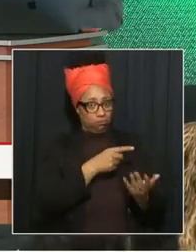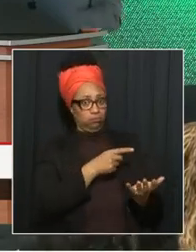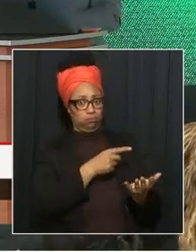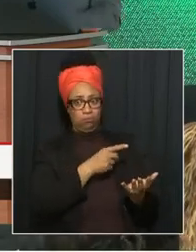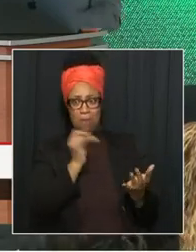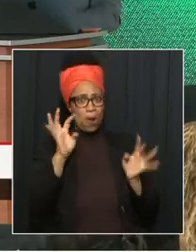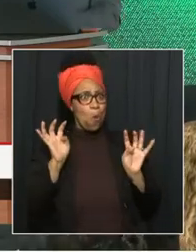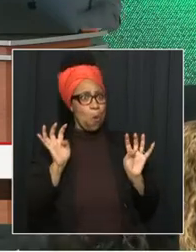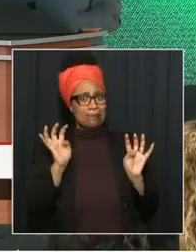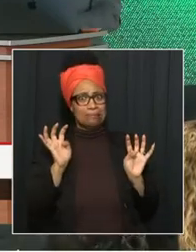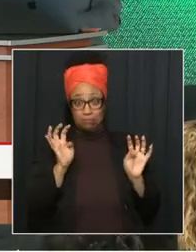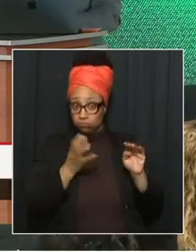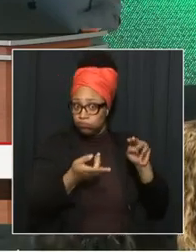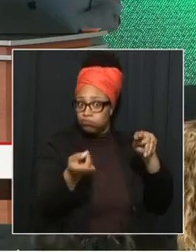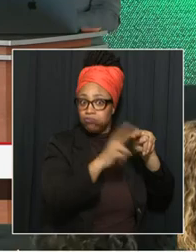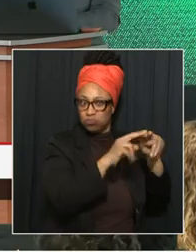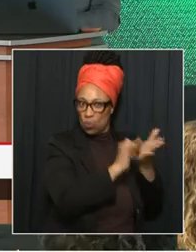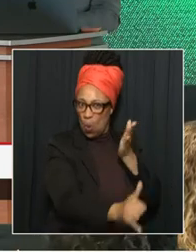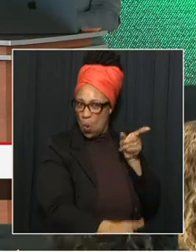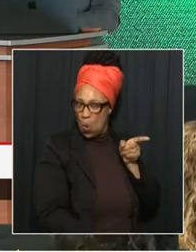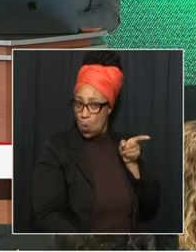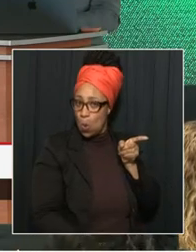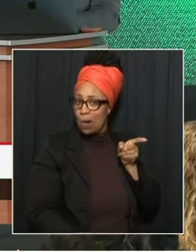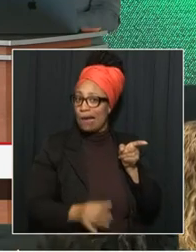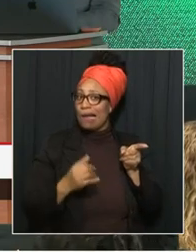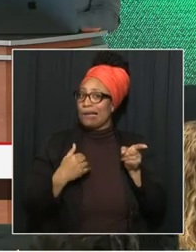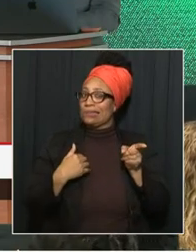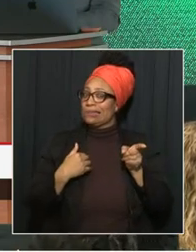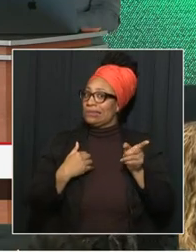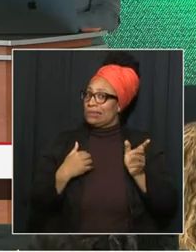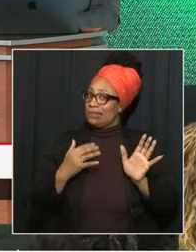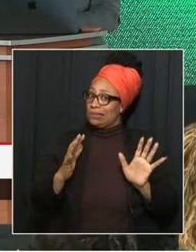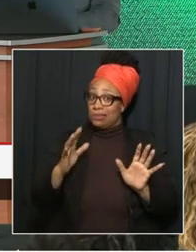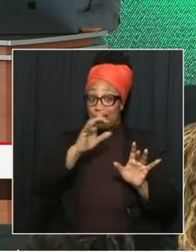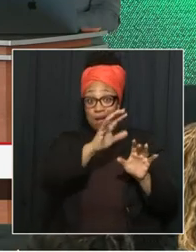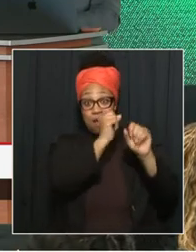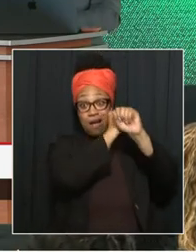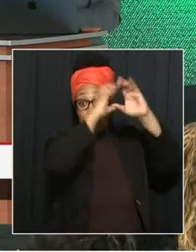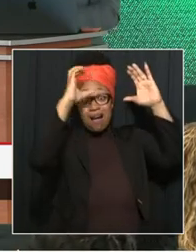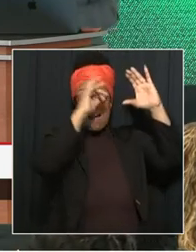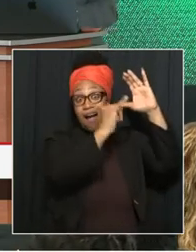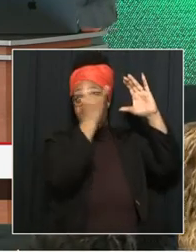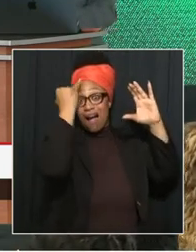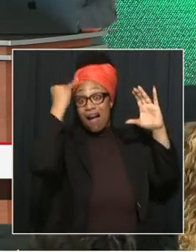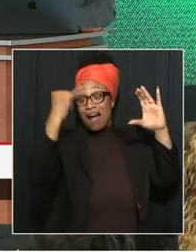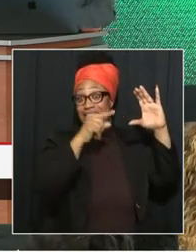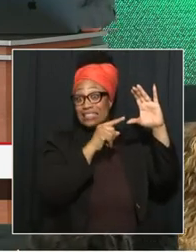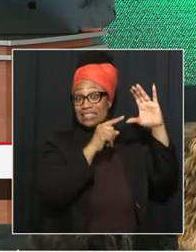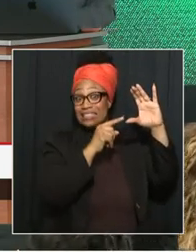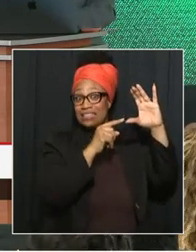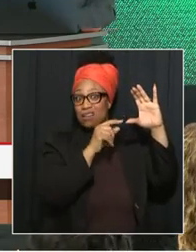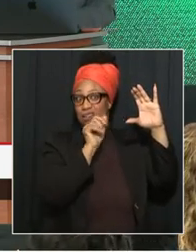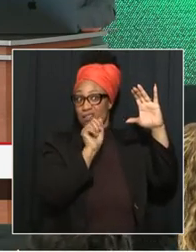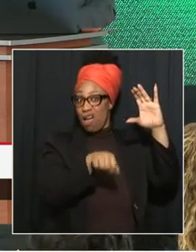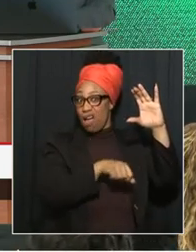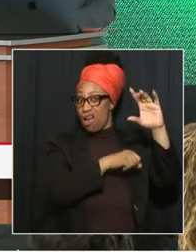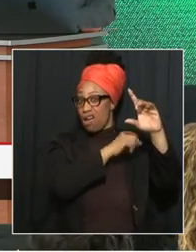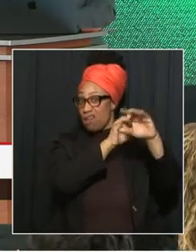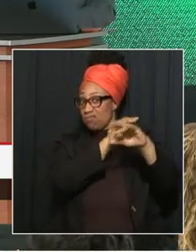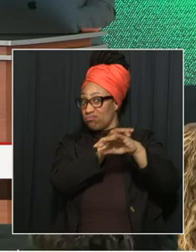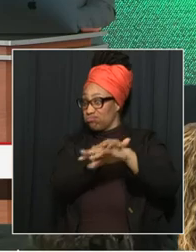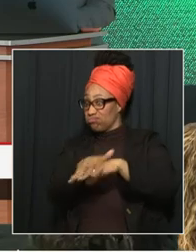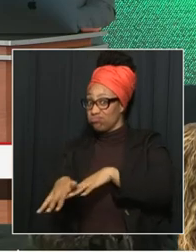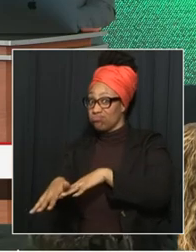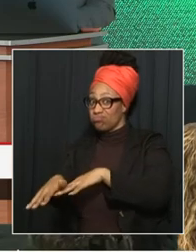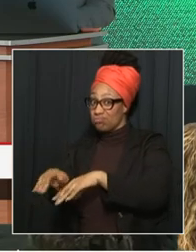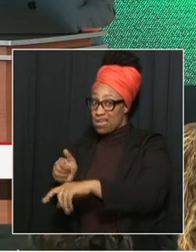sometimes these ideas trickle down here. So make sure that when you are talking to members of the council that you